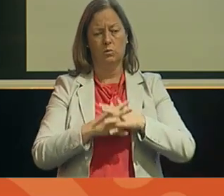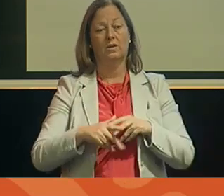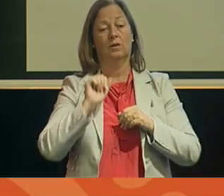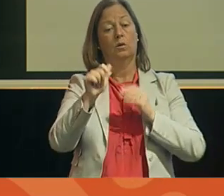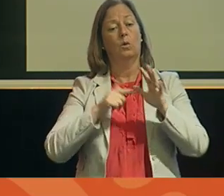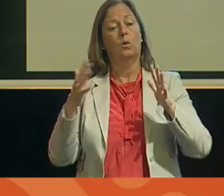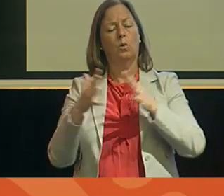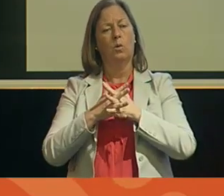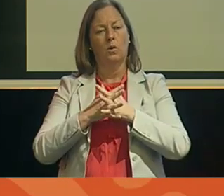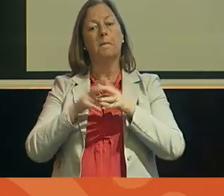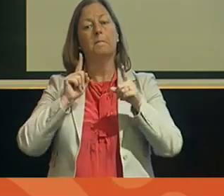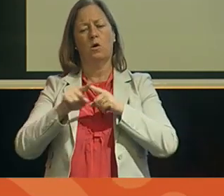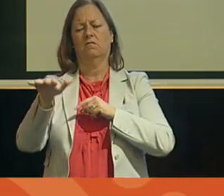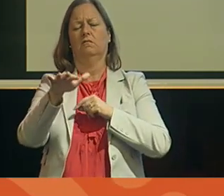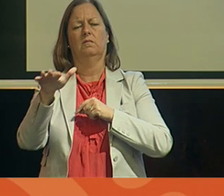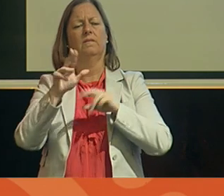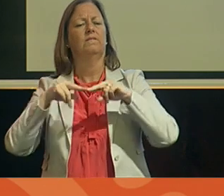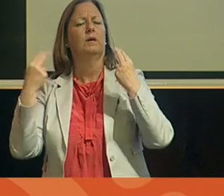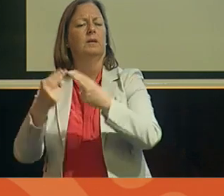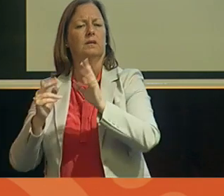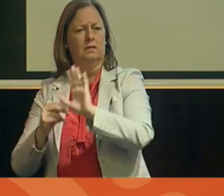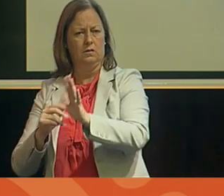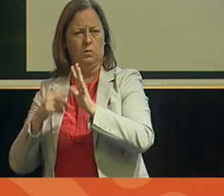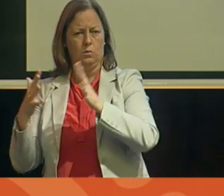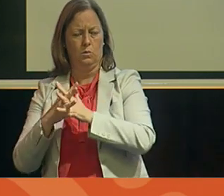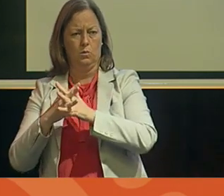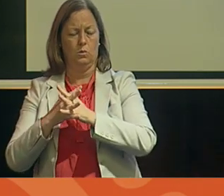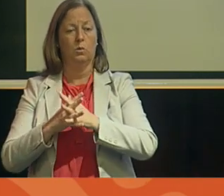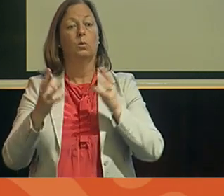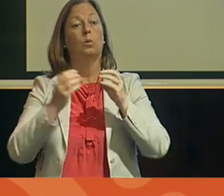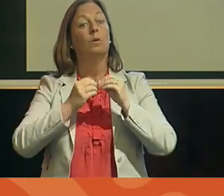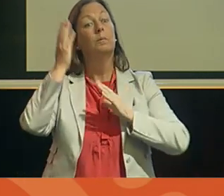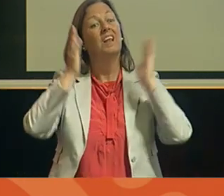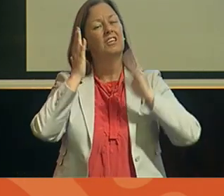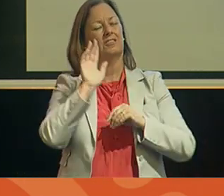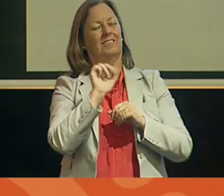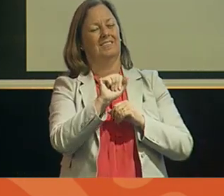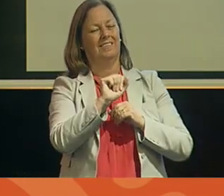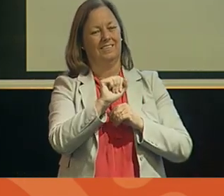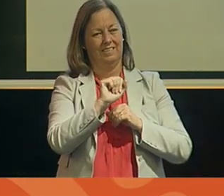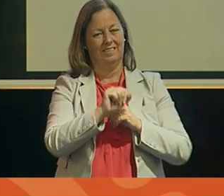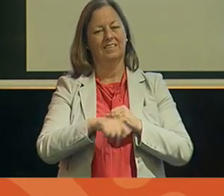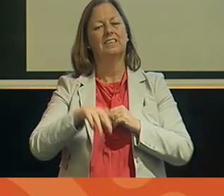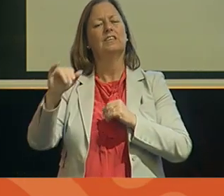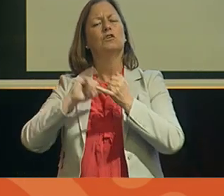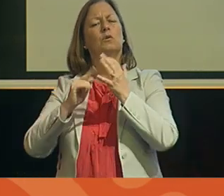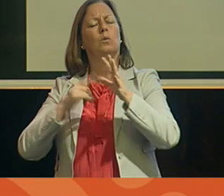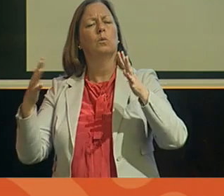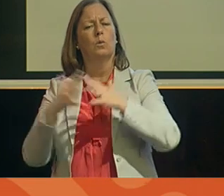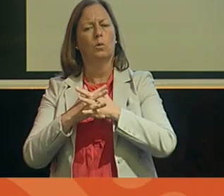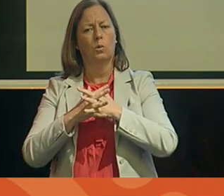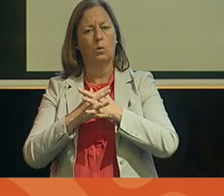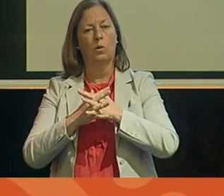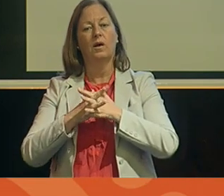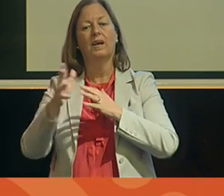is mostly on family laws. But the thing about Malaysia, the Sharia law does contravene with the civil